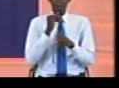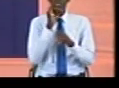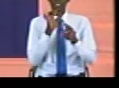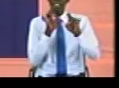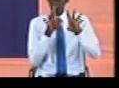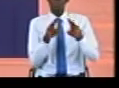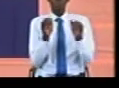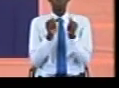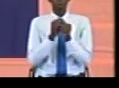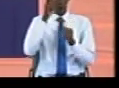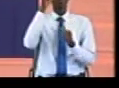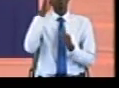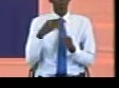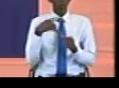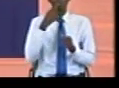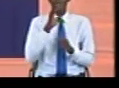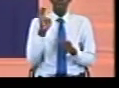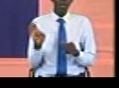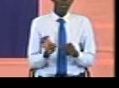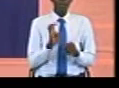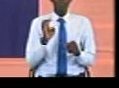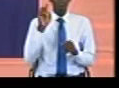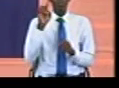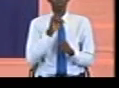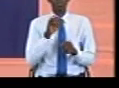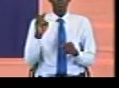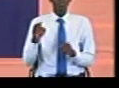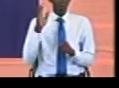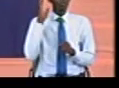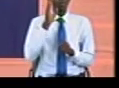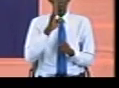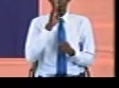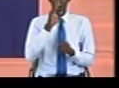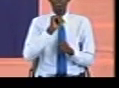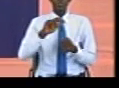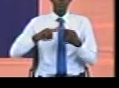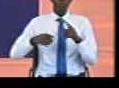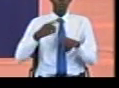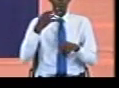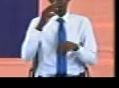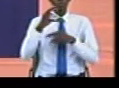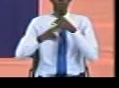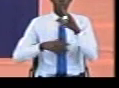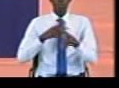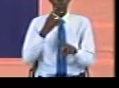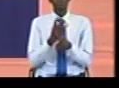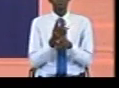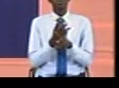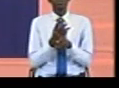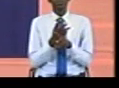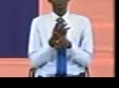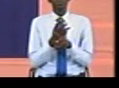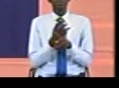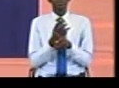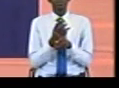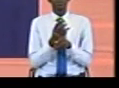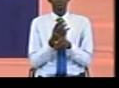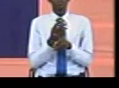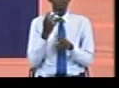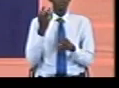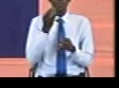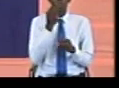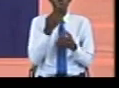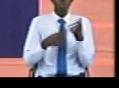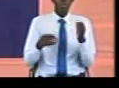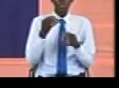God? Whosoever therefore will be a friend of the world, eating what they are eating, drinking what they are drinking, going to the